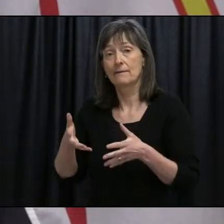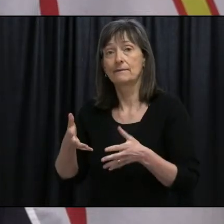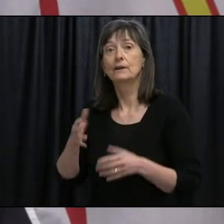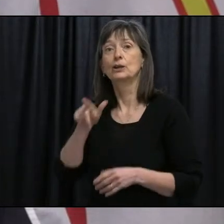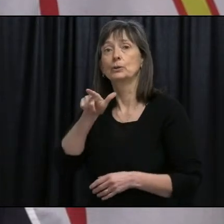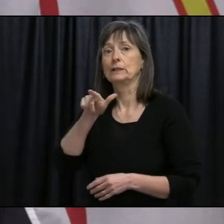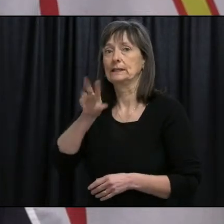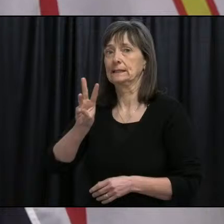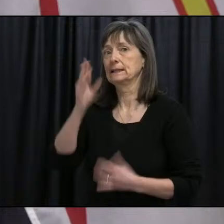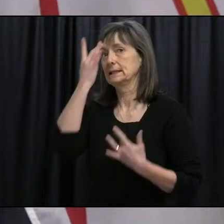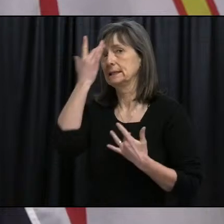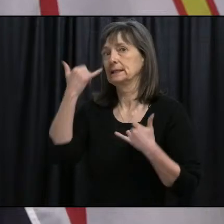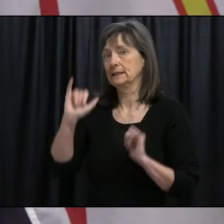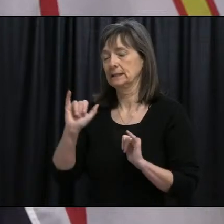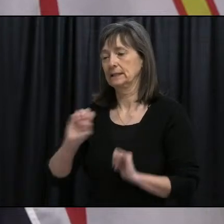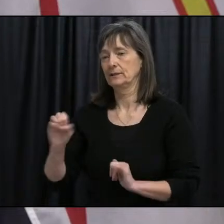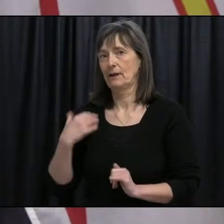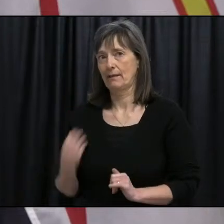cases in the province.